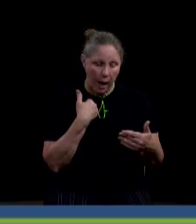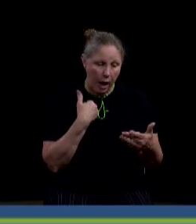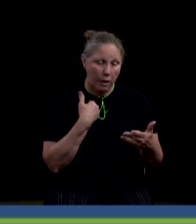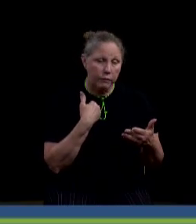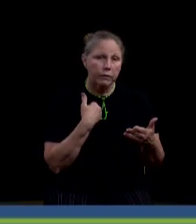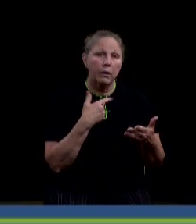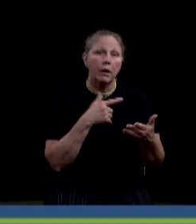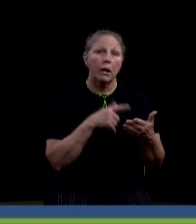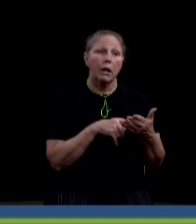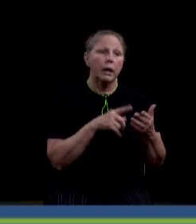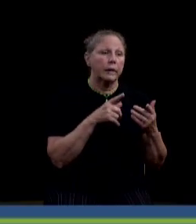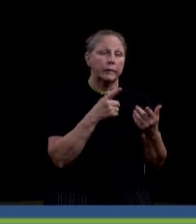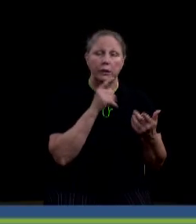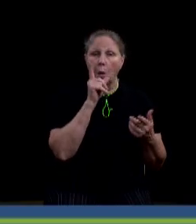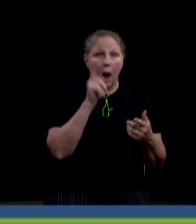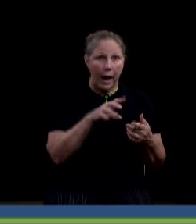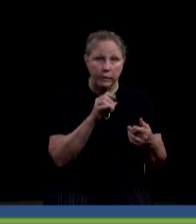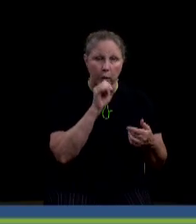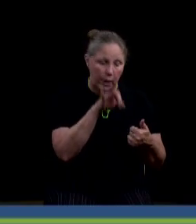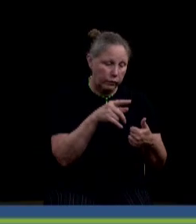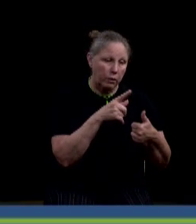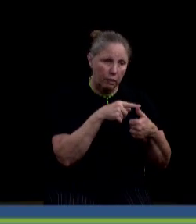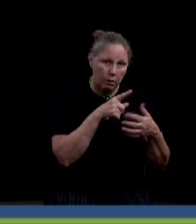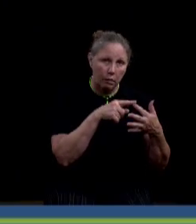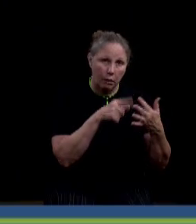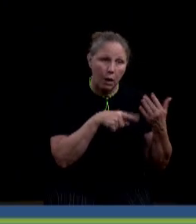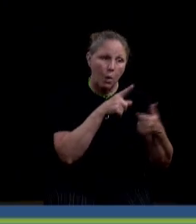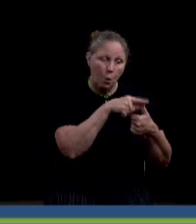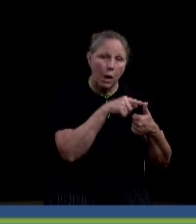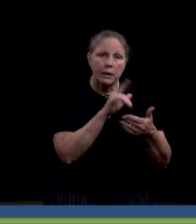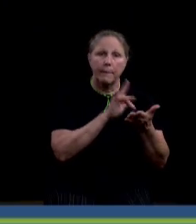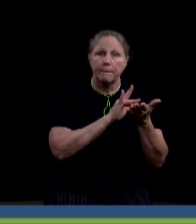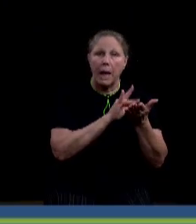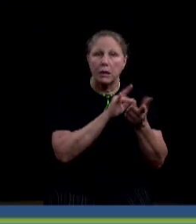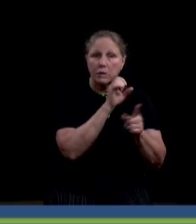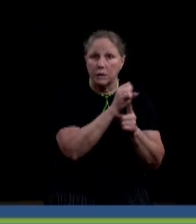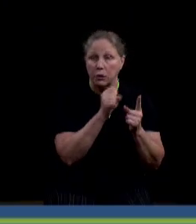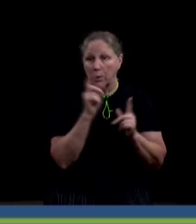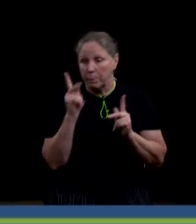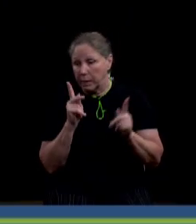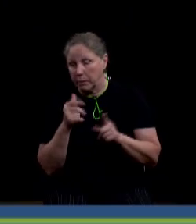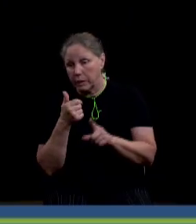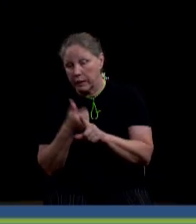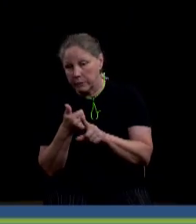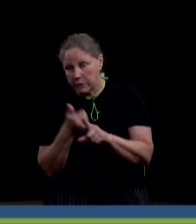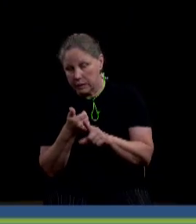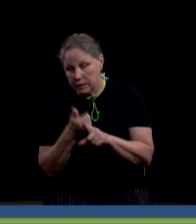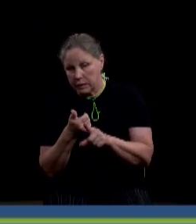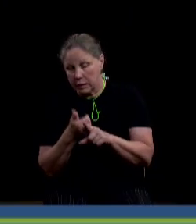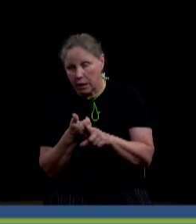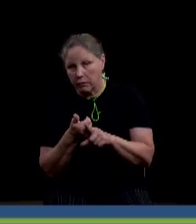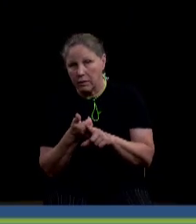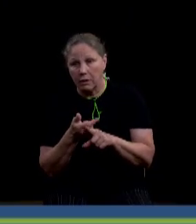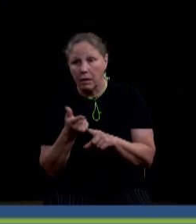so that those who have difficulties are not required to wear their mask.